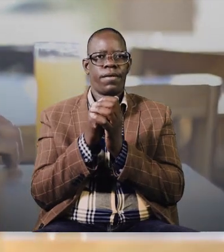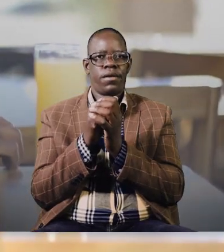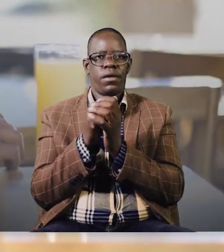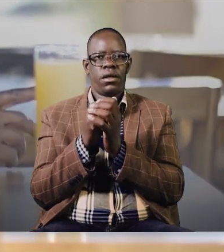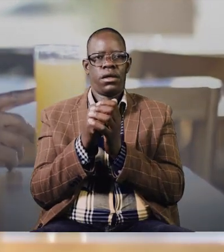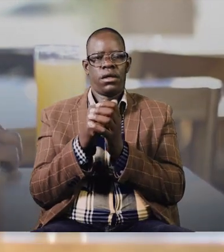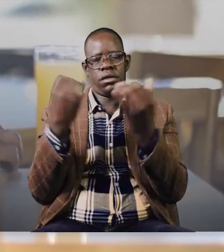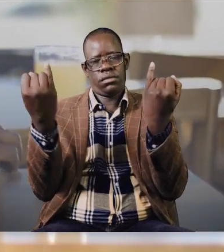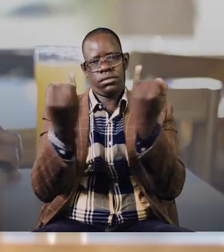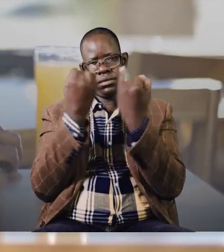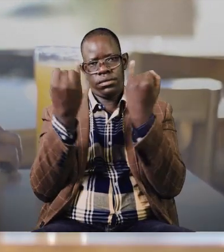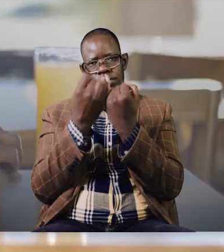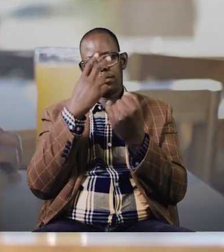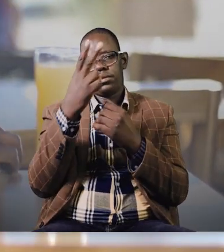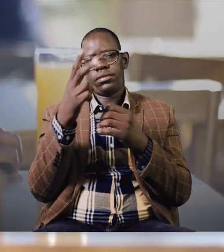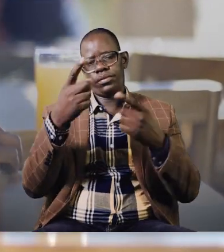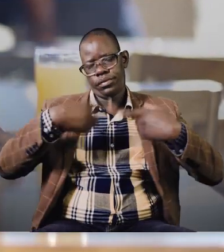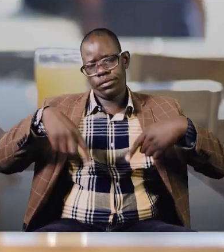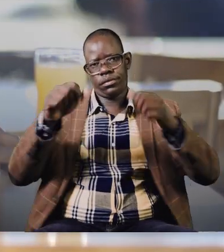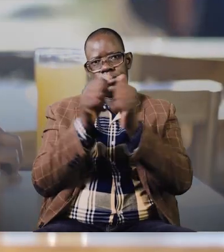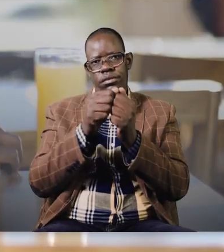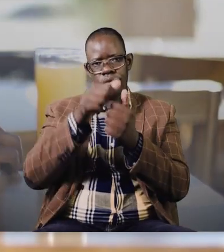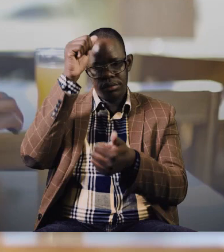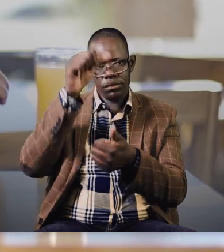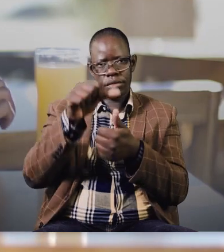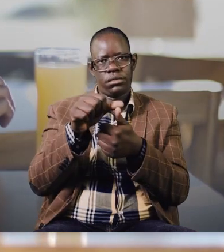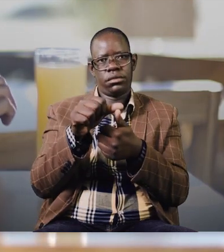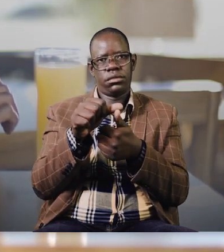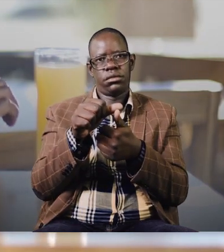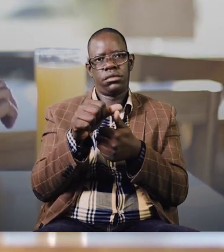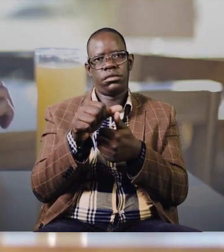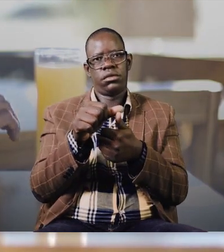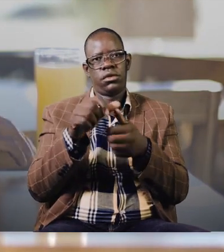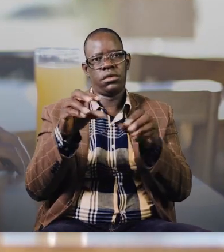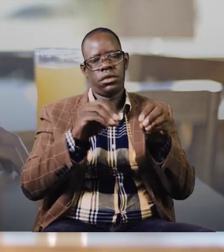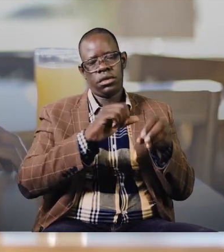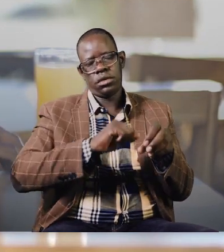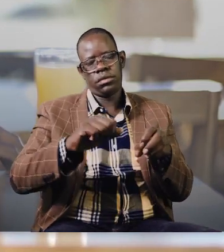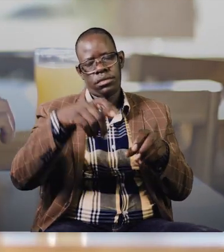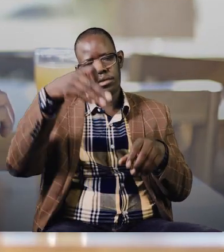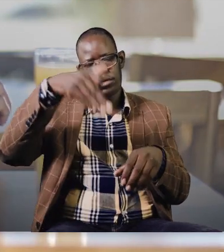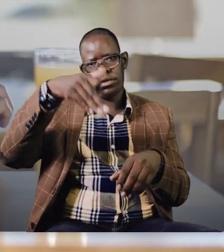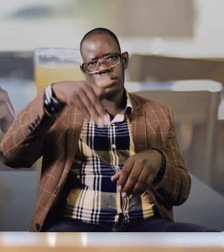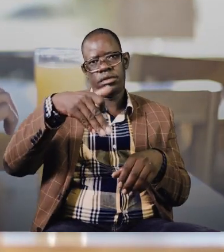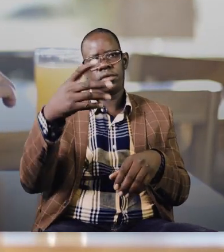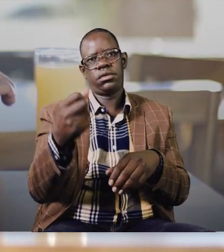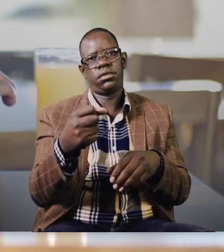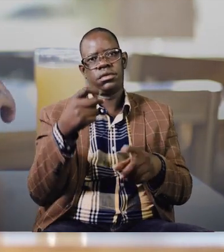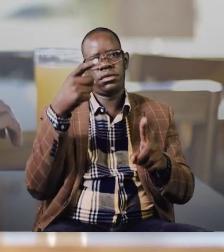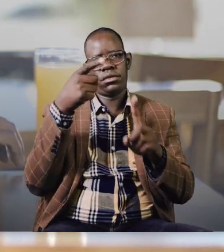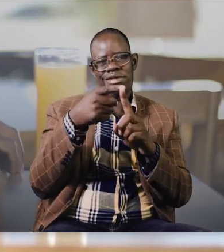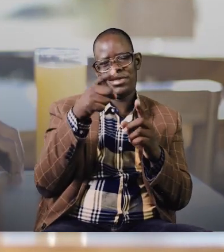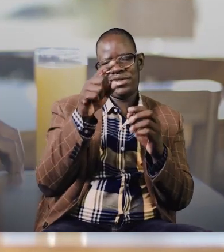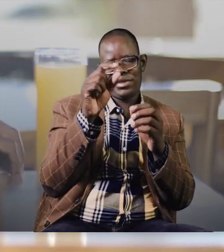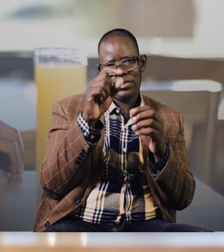I hope you've enjoyed watching and learning with us today. And remember, although earthquakes hardly occur in Namibia, there have been reports of